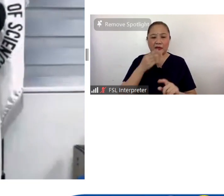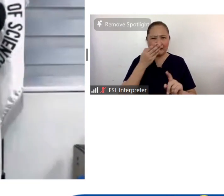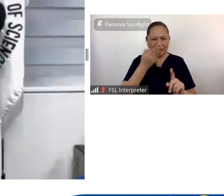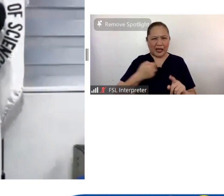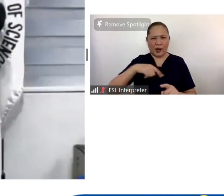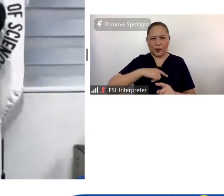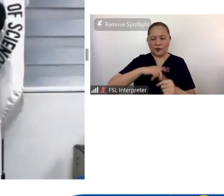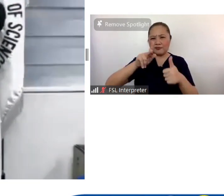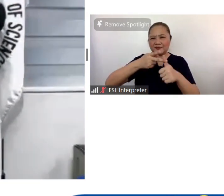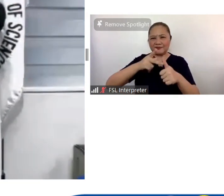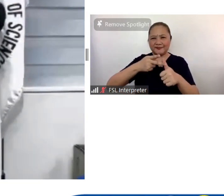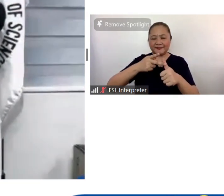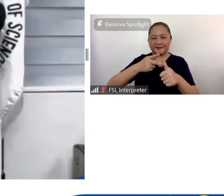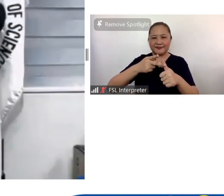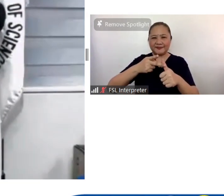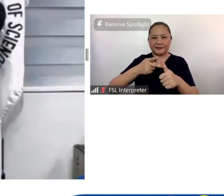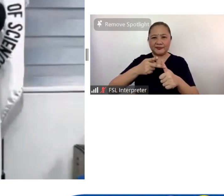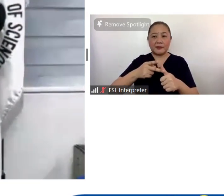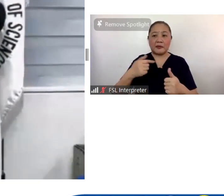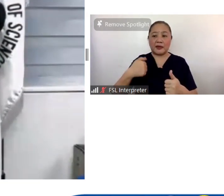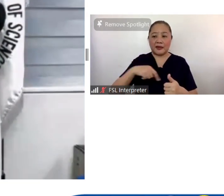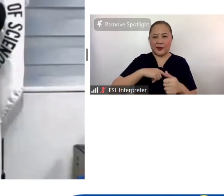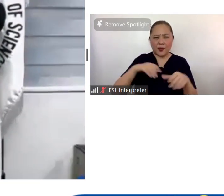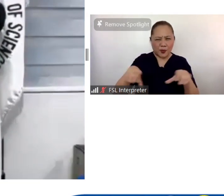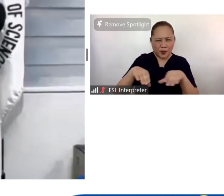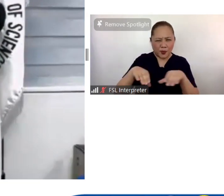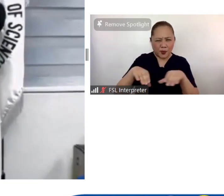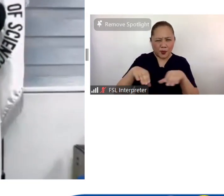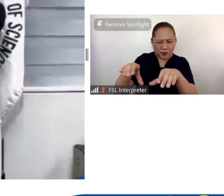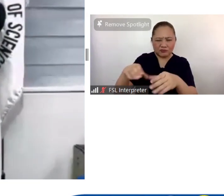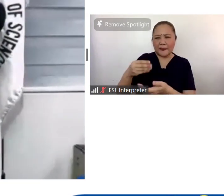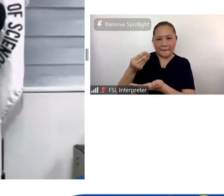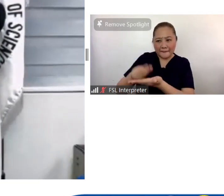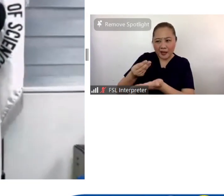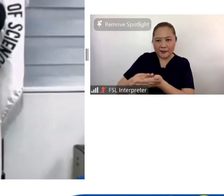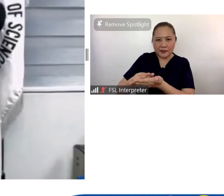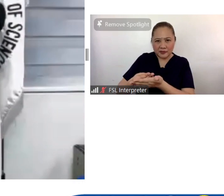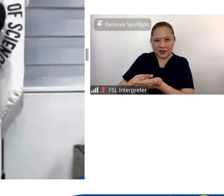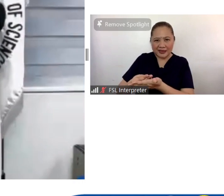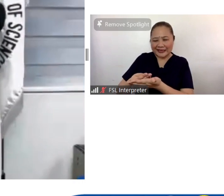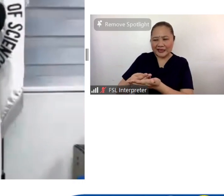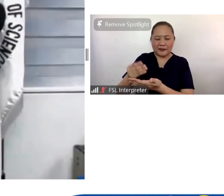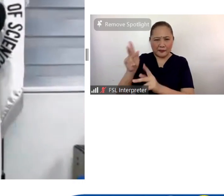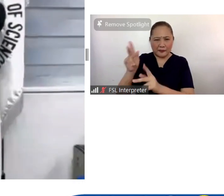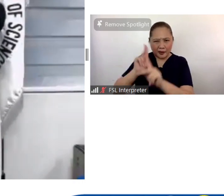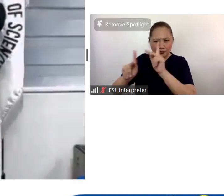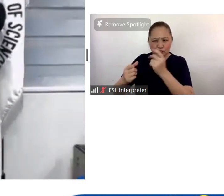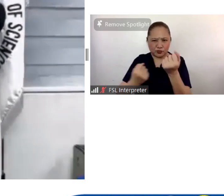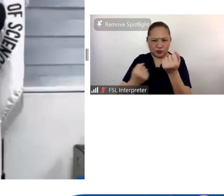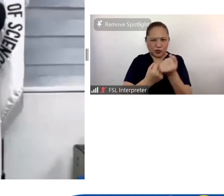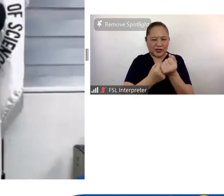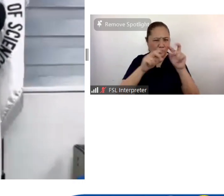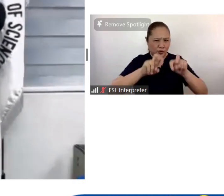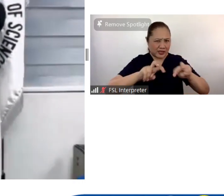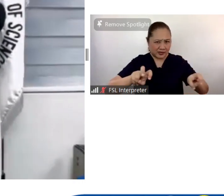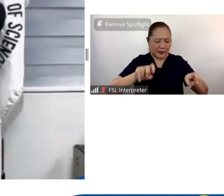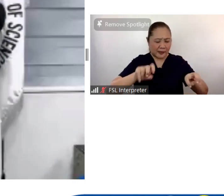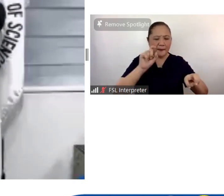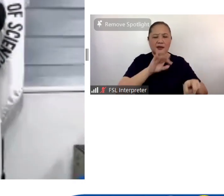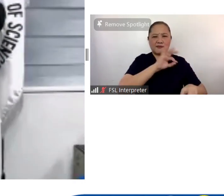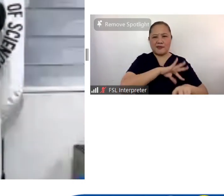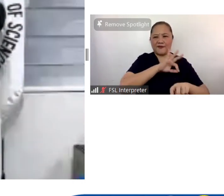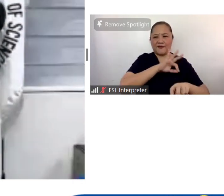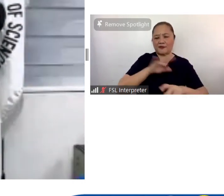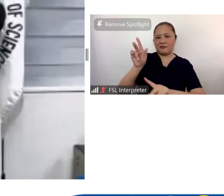our priority that the fruits of publicly funded research and development programs should ultimately benefit the